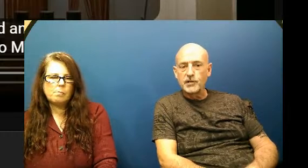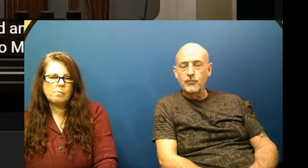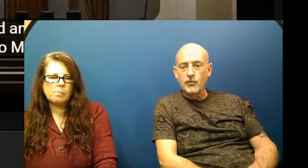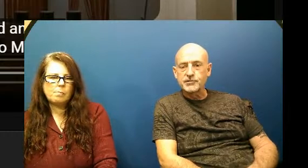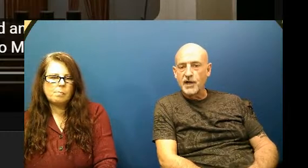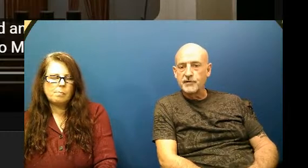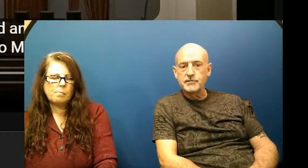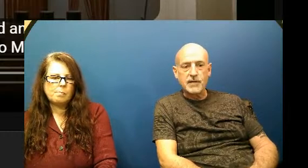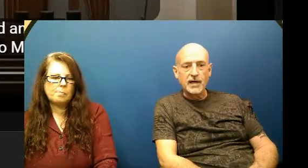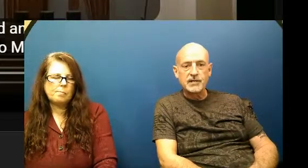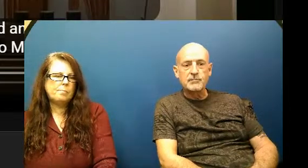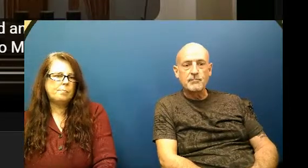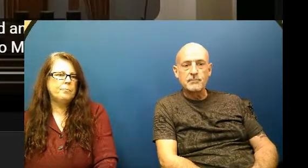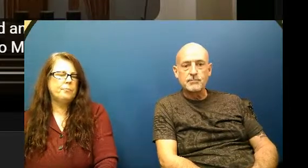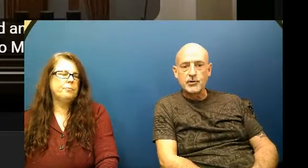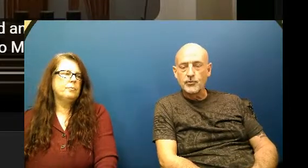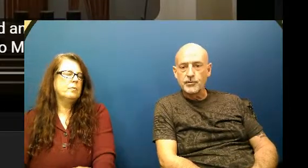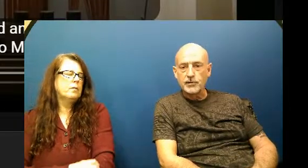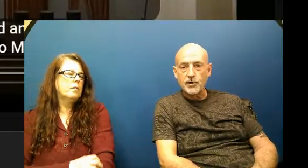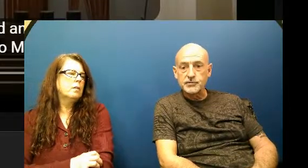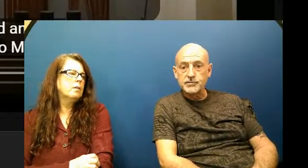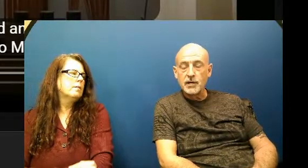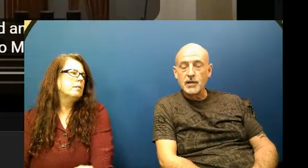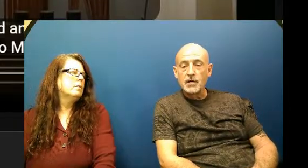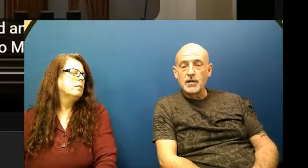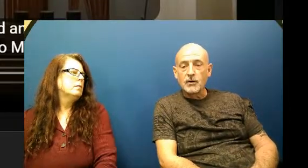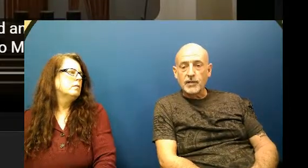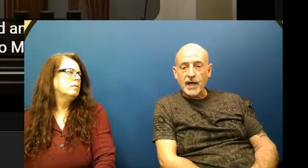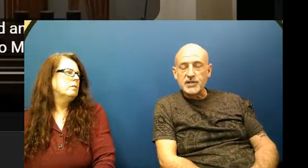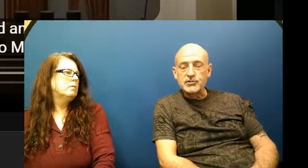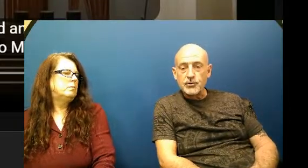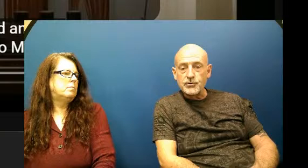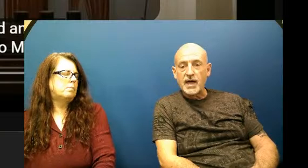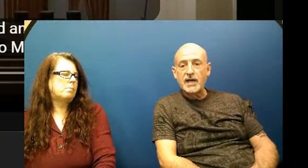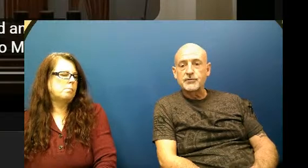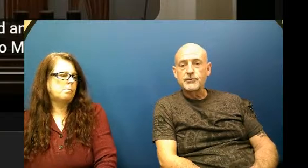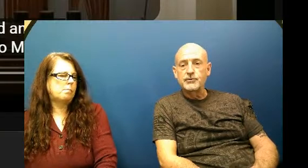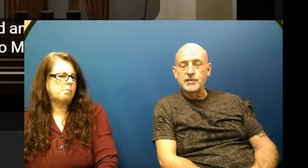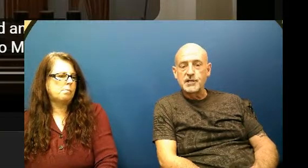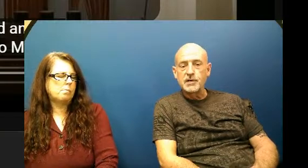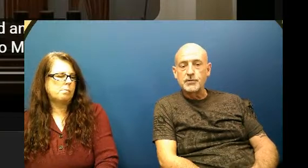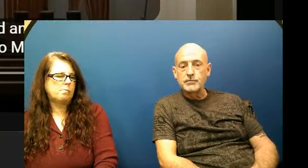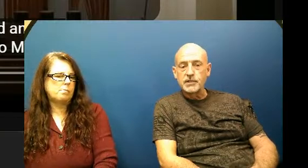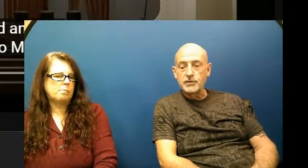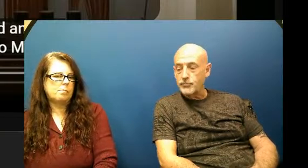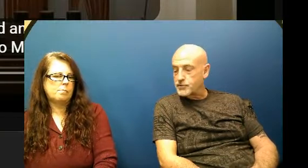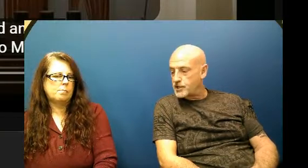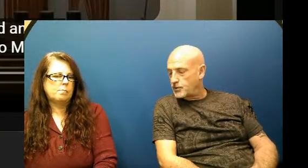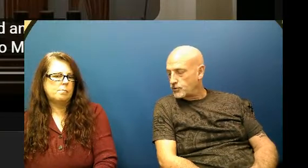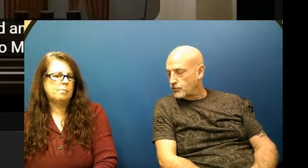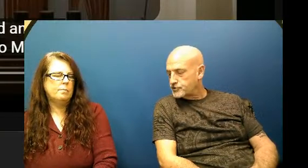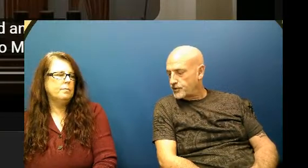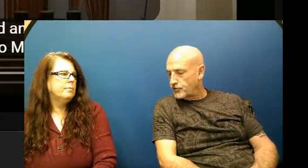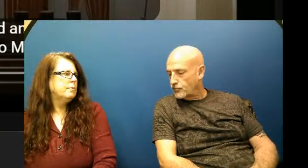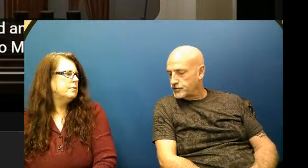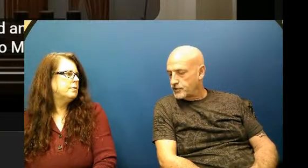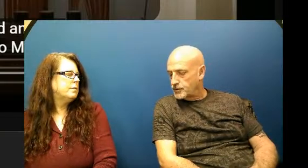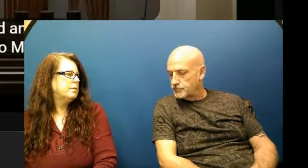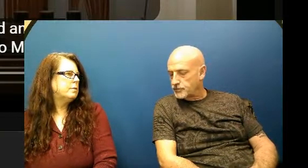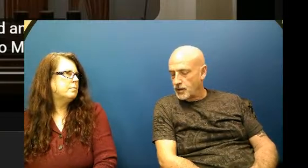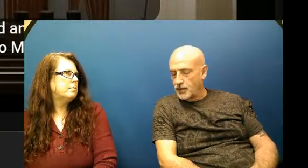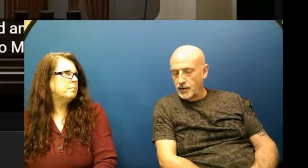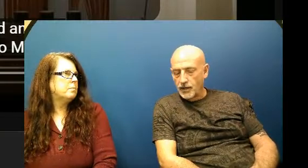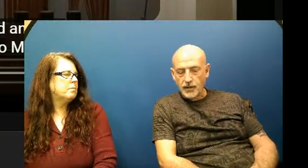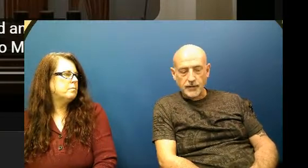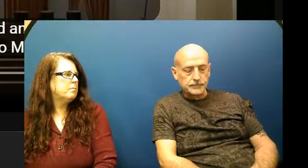them 24/7 tied into my computer with alerts. Well, I can do that through Temu, and what's the other one?